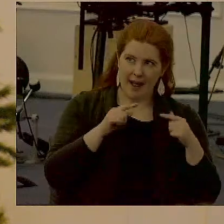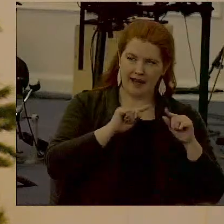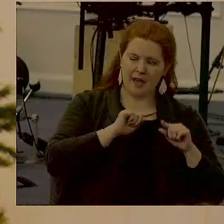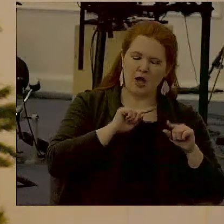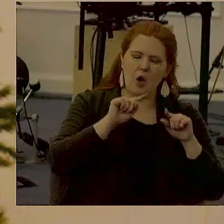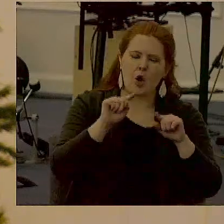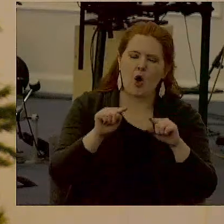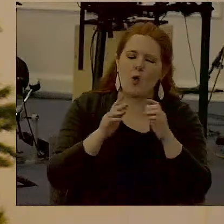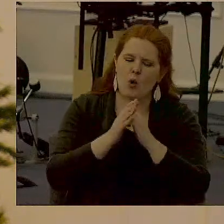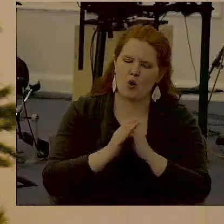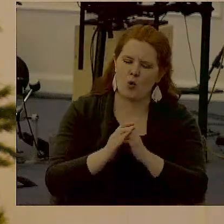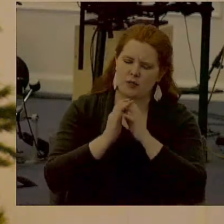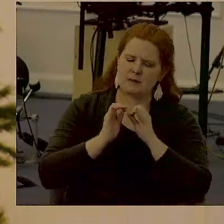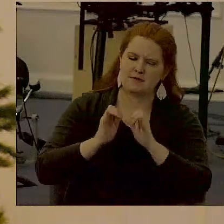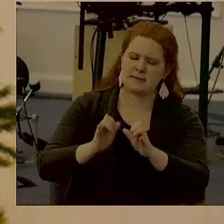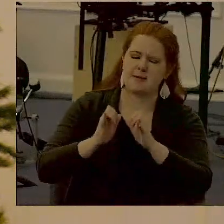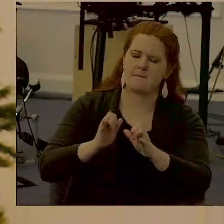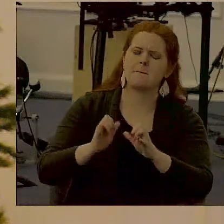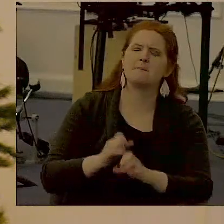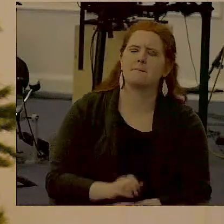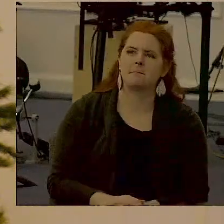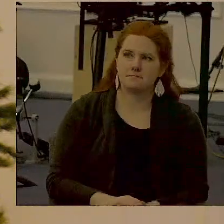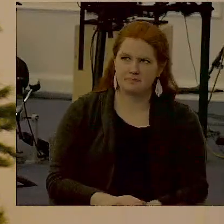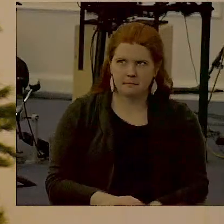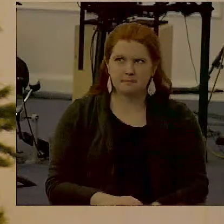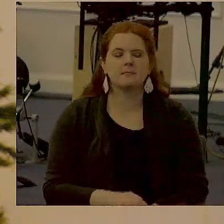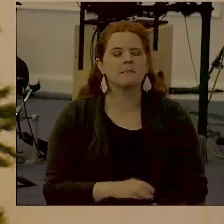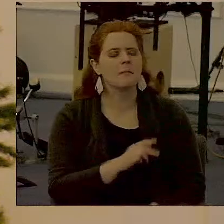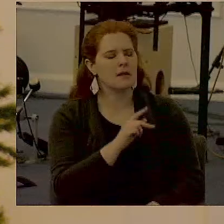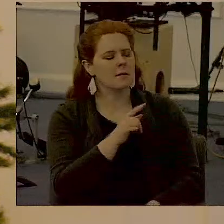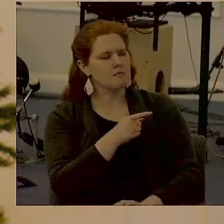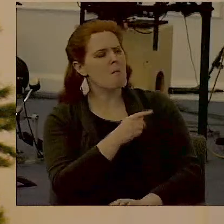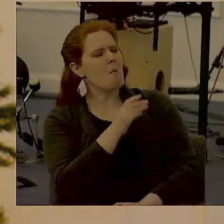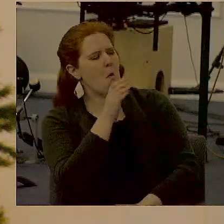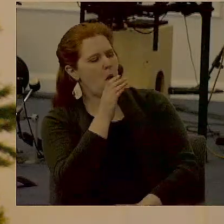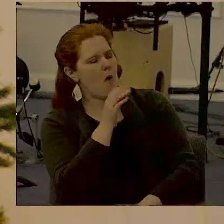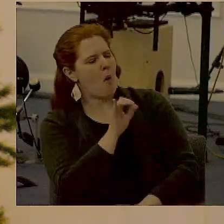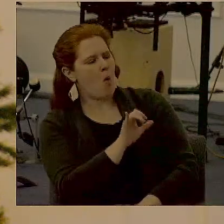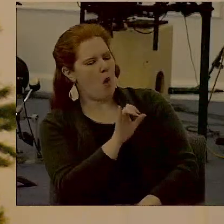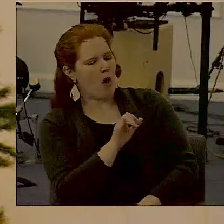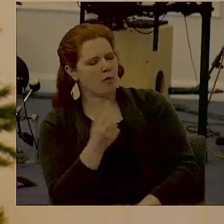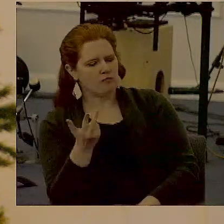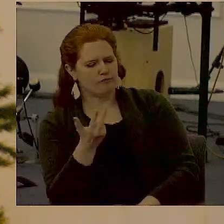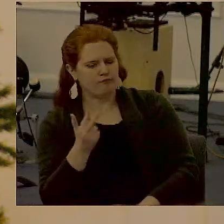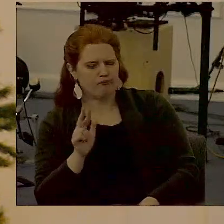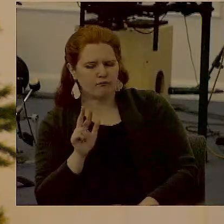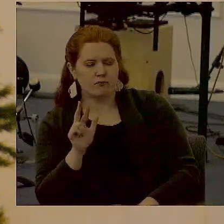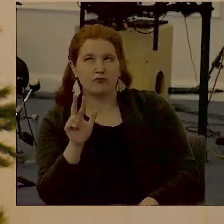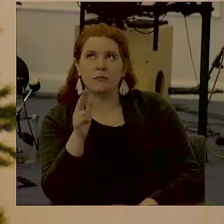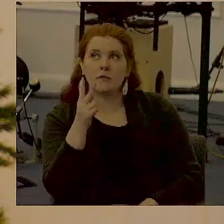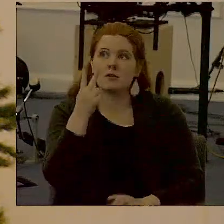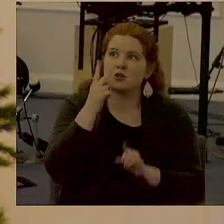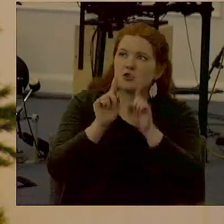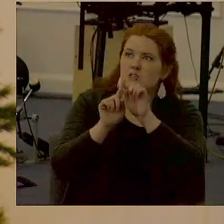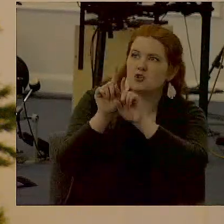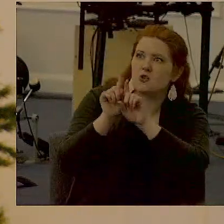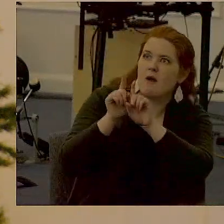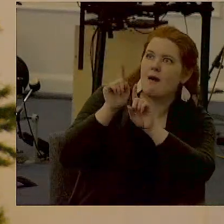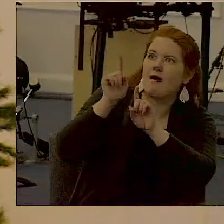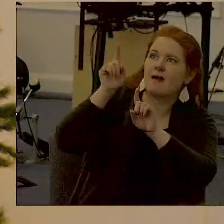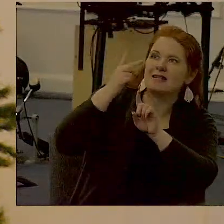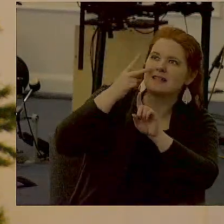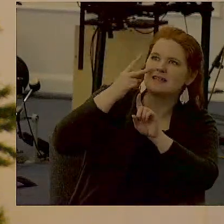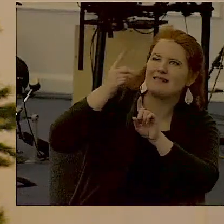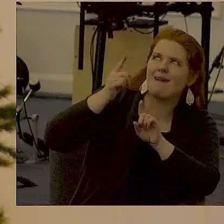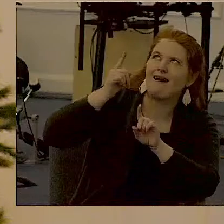and worship him." After listening to the king, they went on their way, and behold, the star that had been